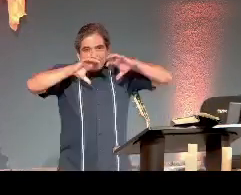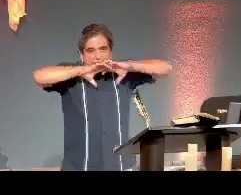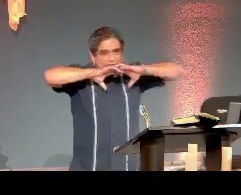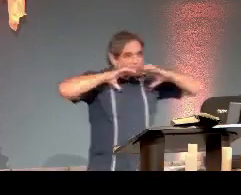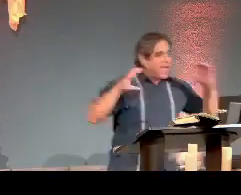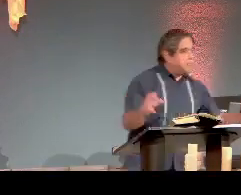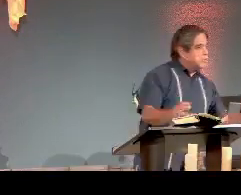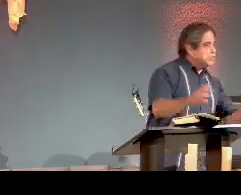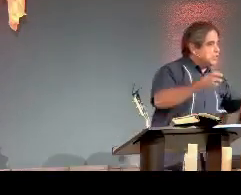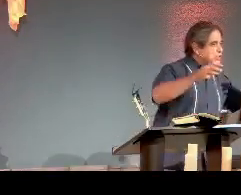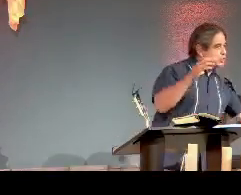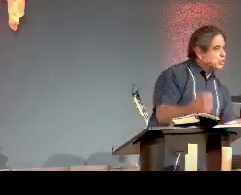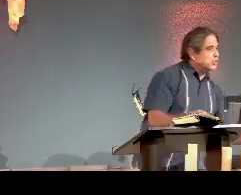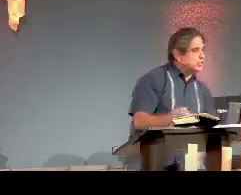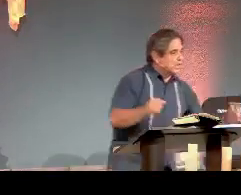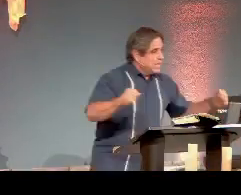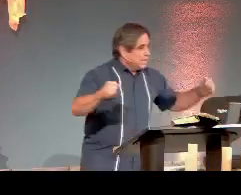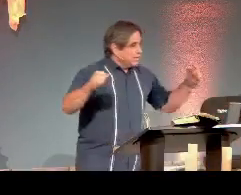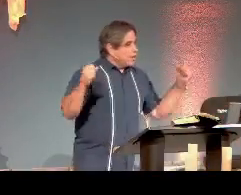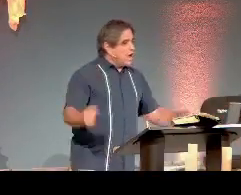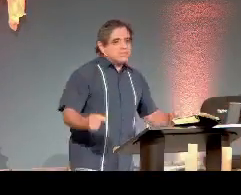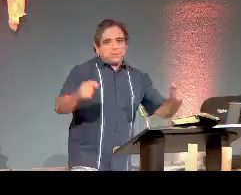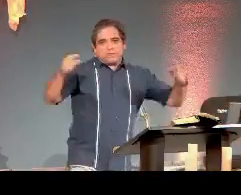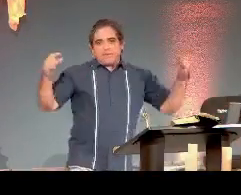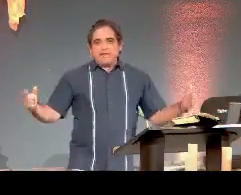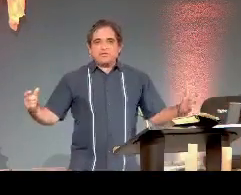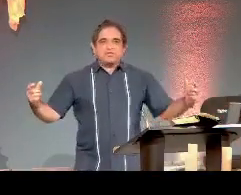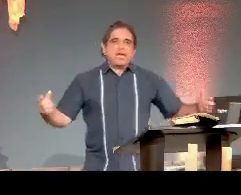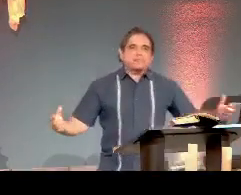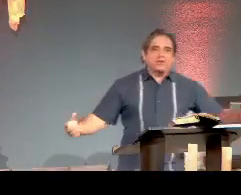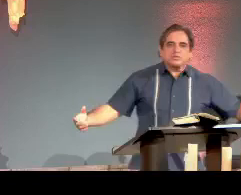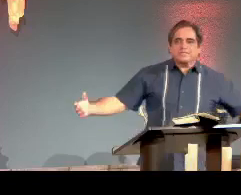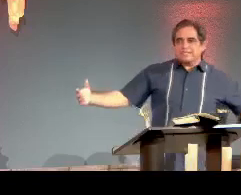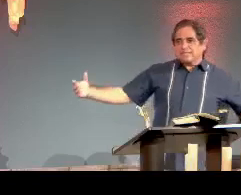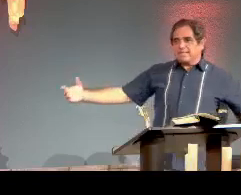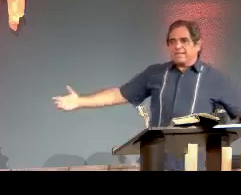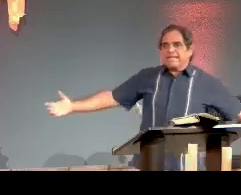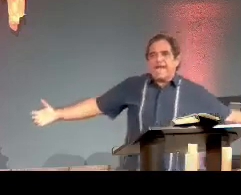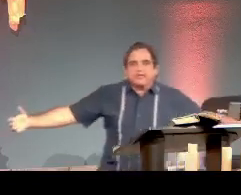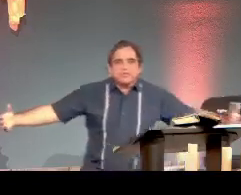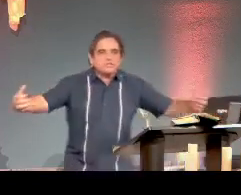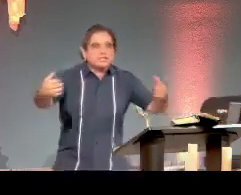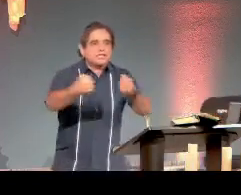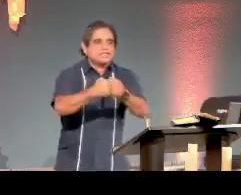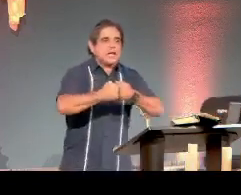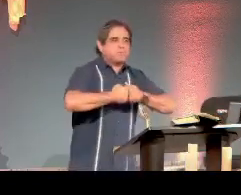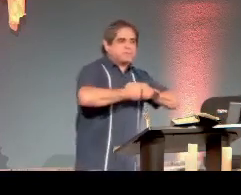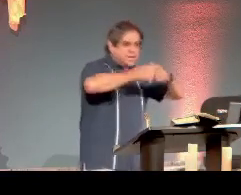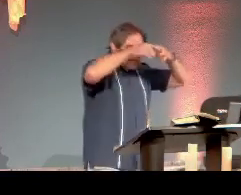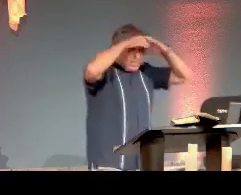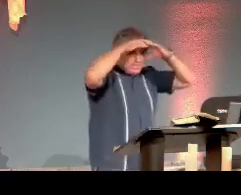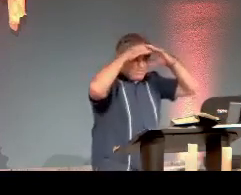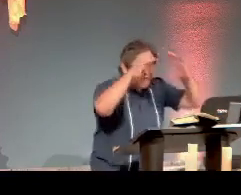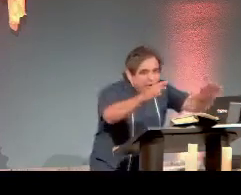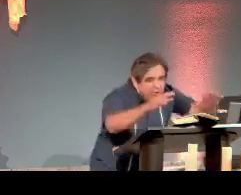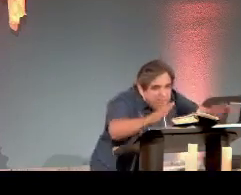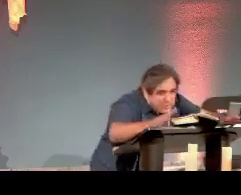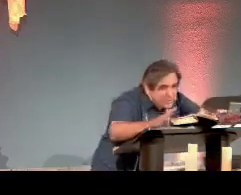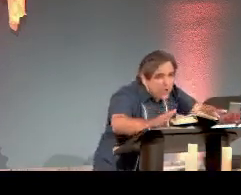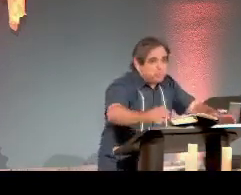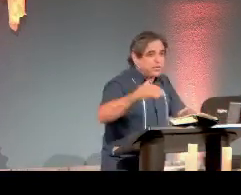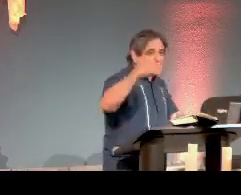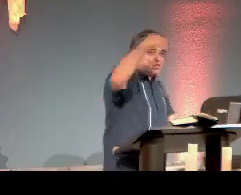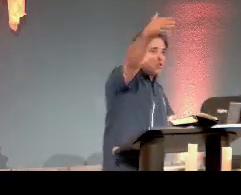to establish the church in the Gospel of Matthew chapter number 16, and he gathers the disciples in this